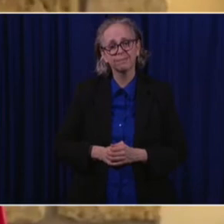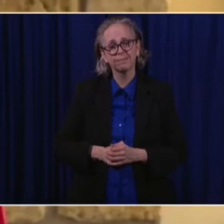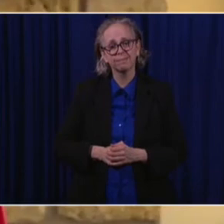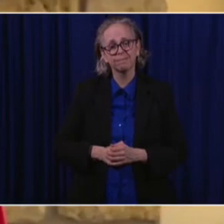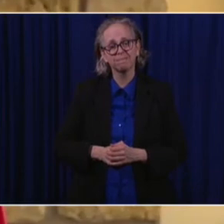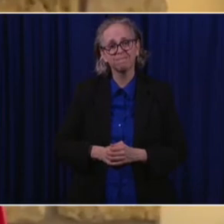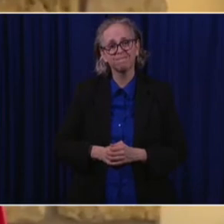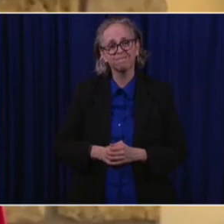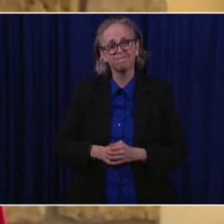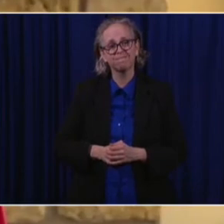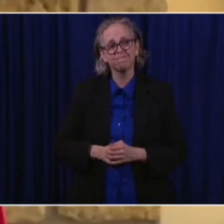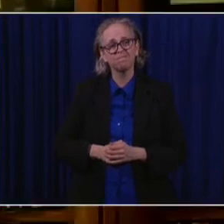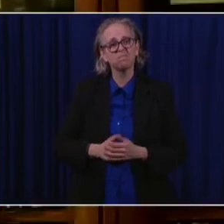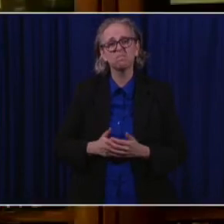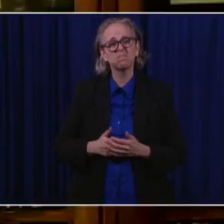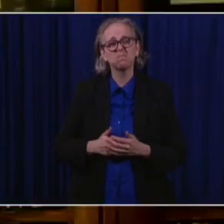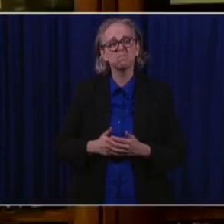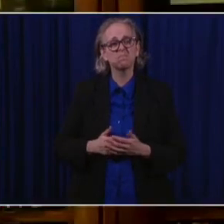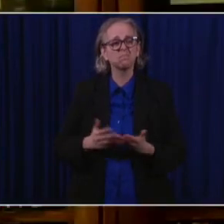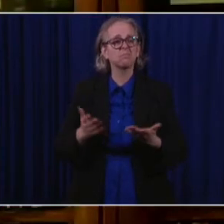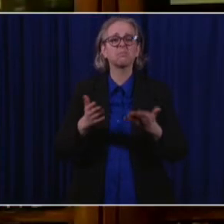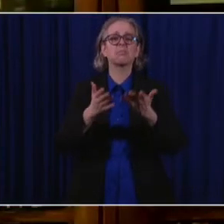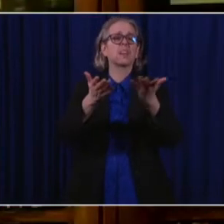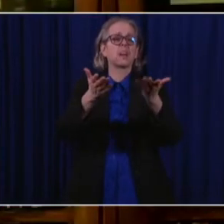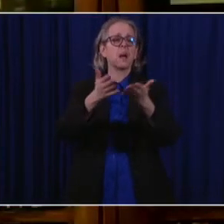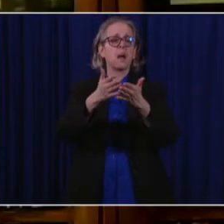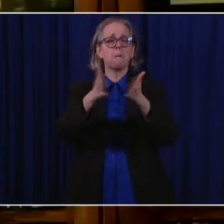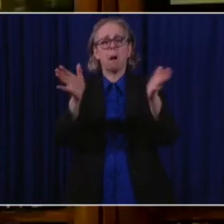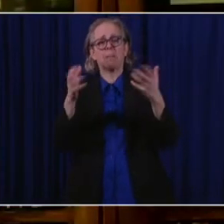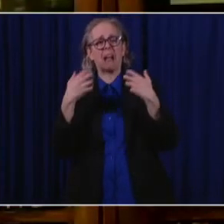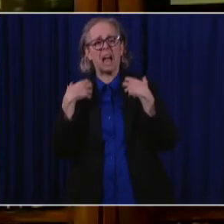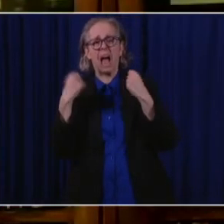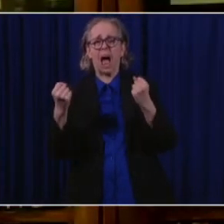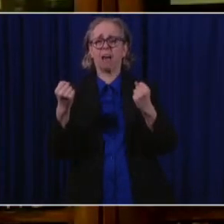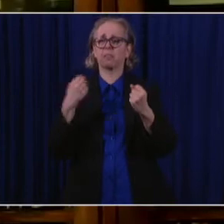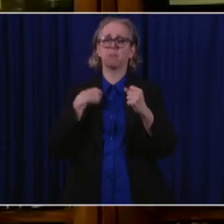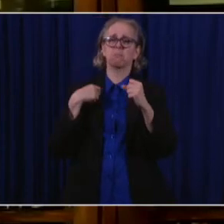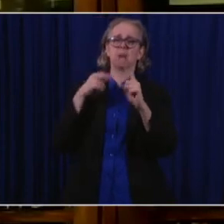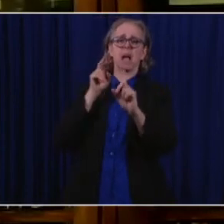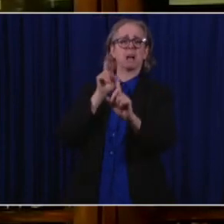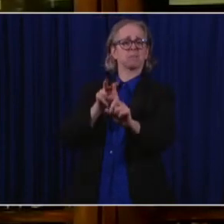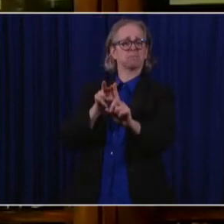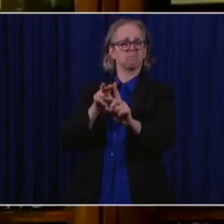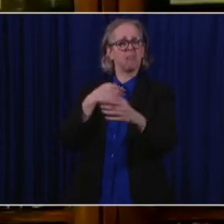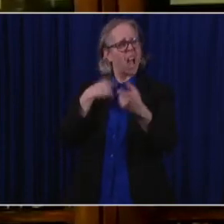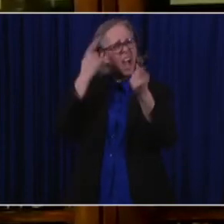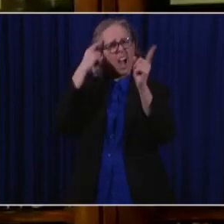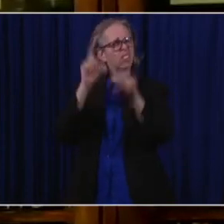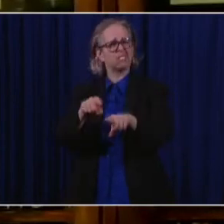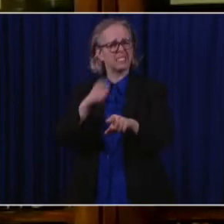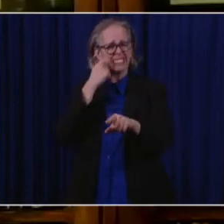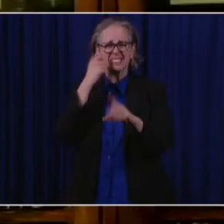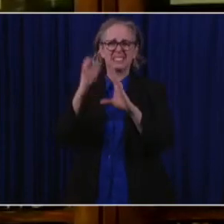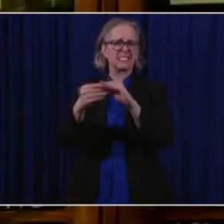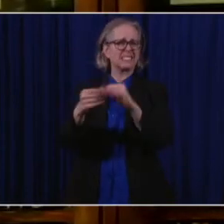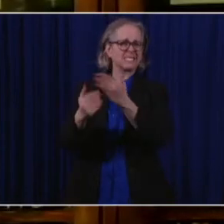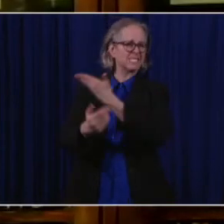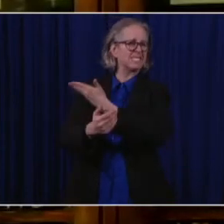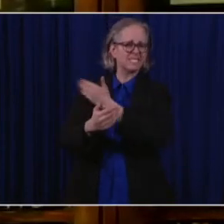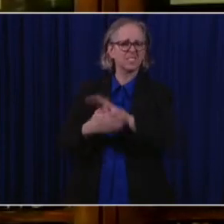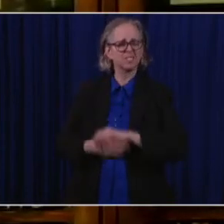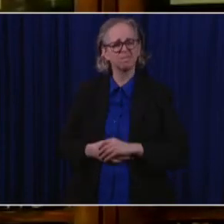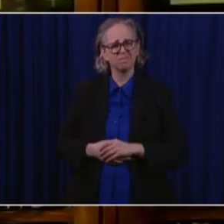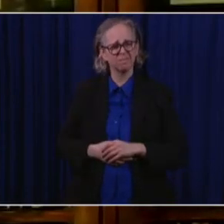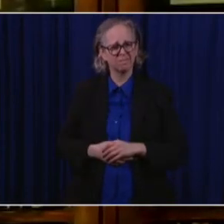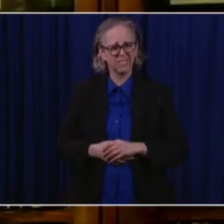No, I think from a public health perspective, Governor, I think you're exactly right. Reducing the interactions between two people will reduce their risk of